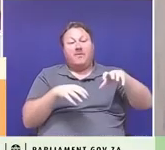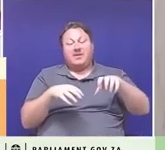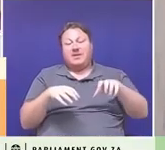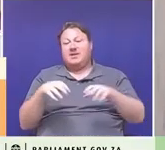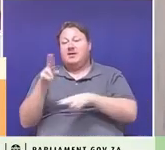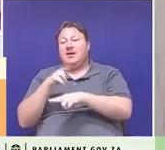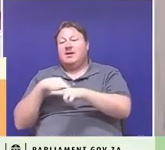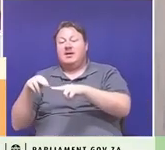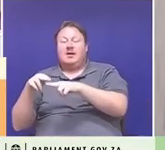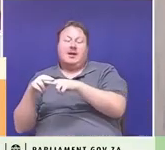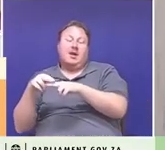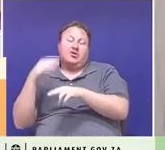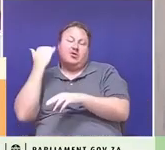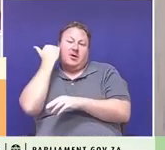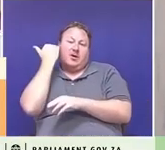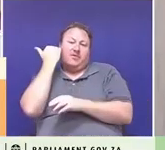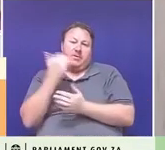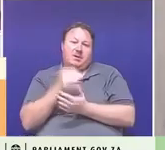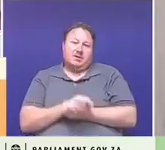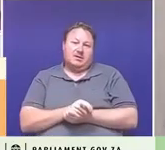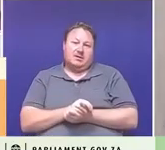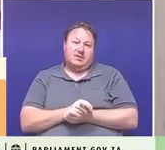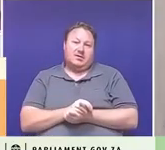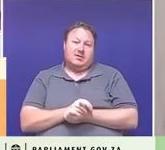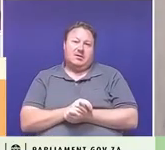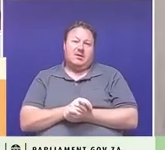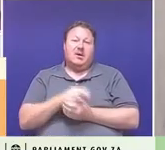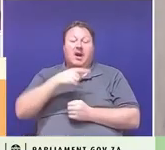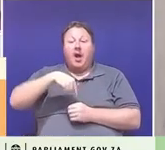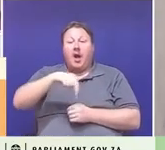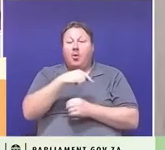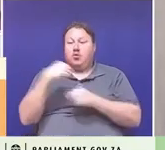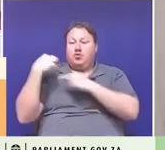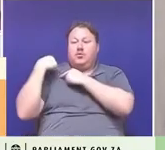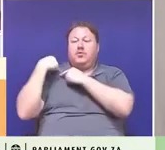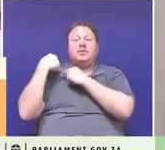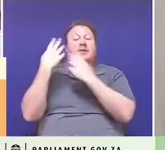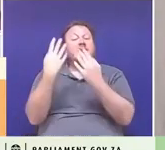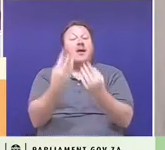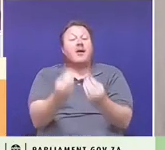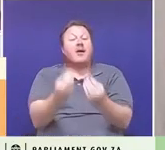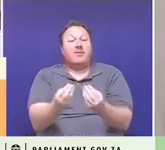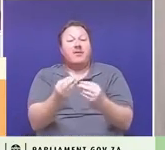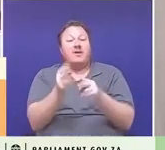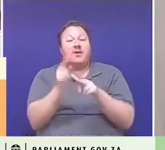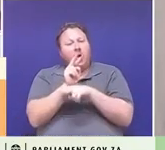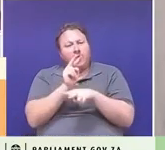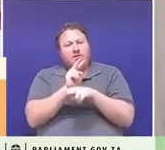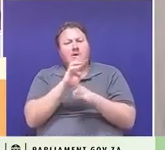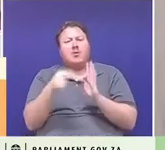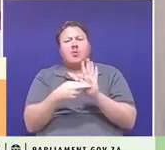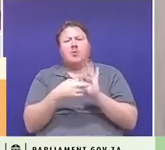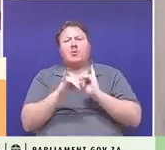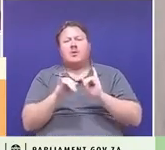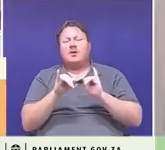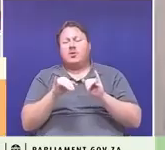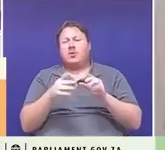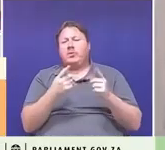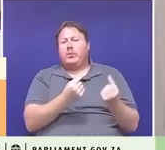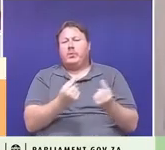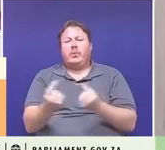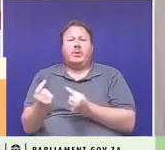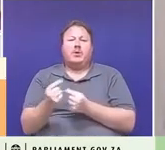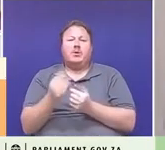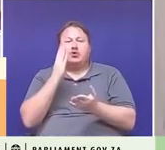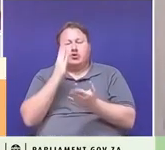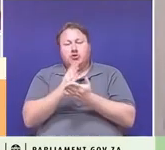and the national sphere of government. And it is therefore incumbent upon us to take our oversight role seriously and